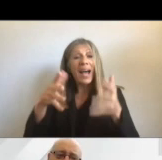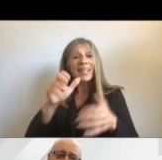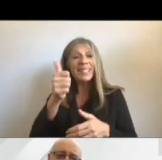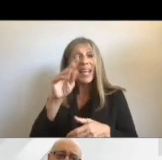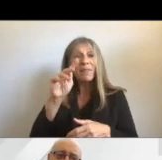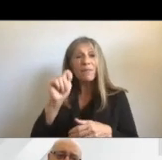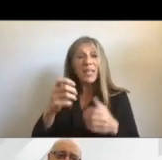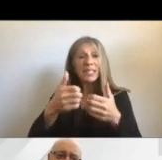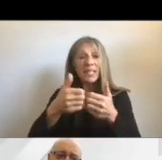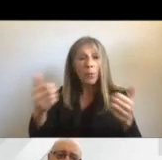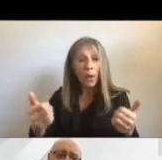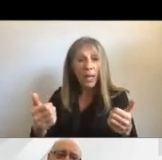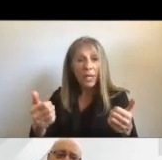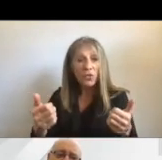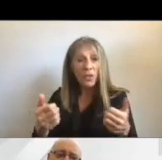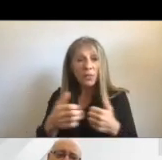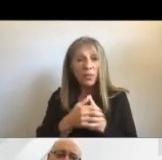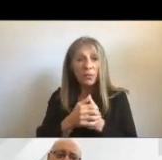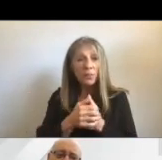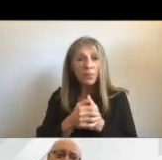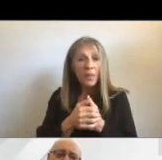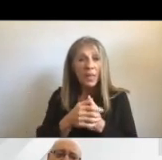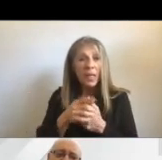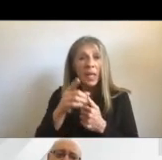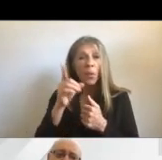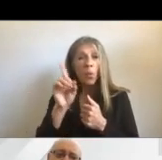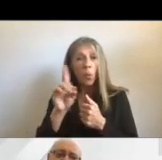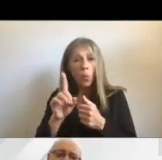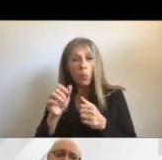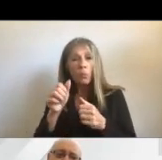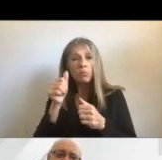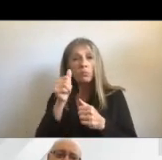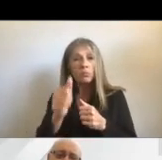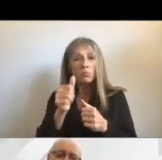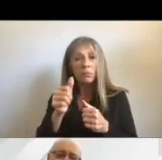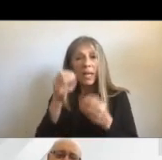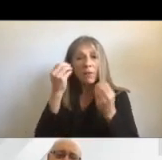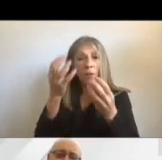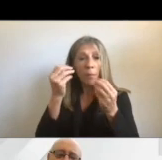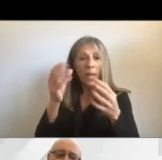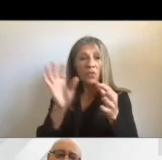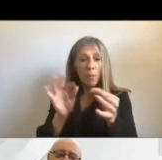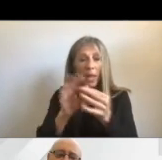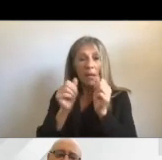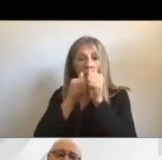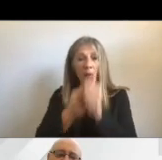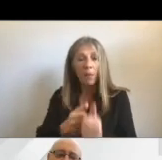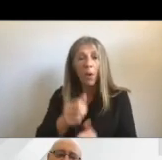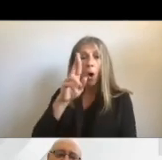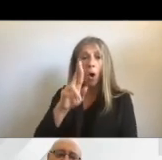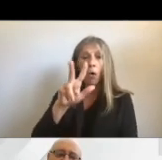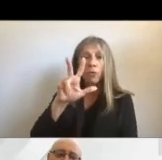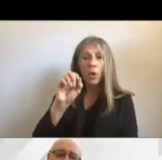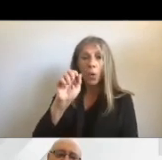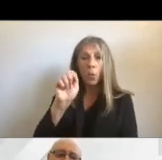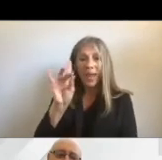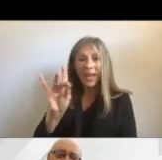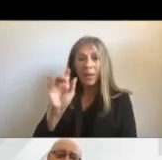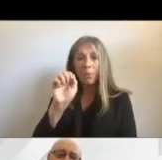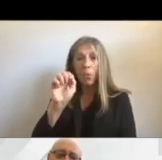the circulatory roadway, which is like what is shown in this image here, where it shows a fence basically protecting